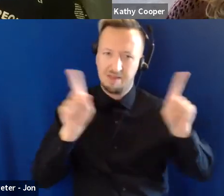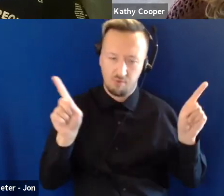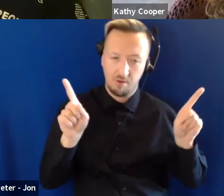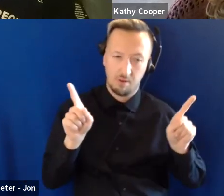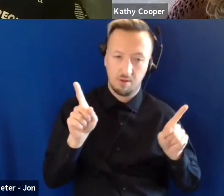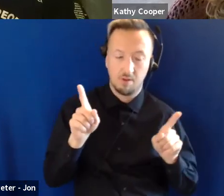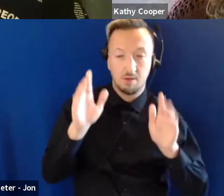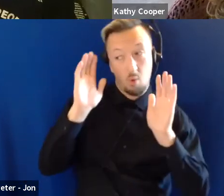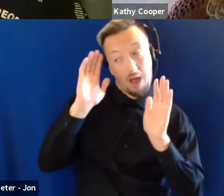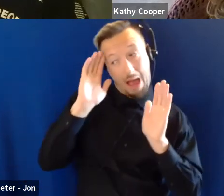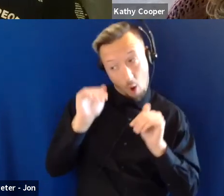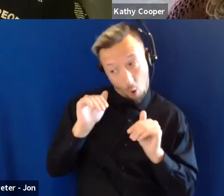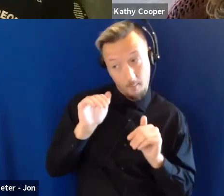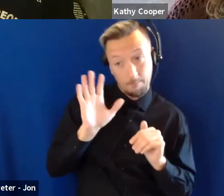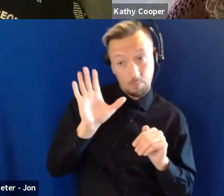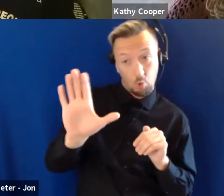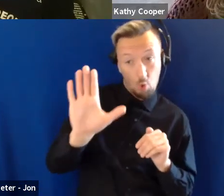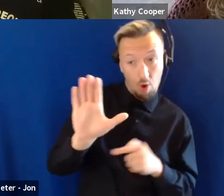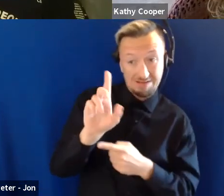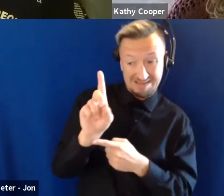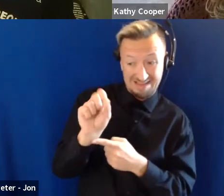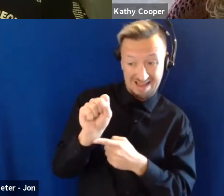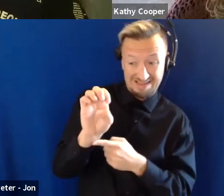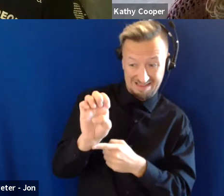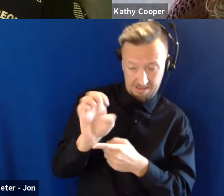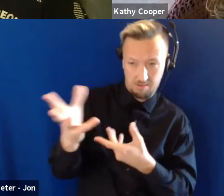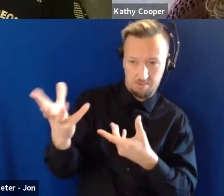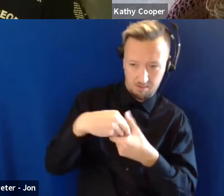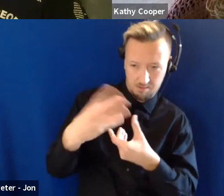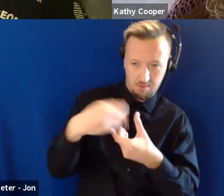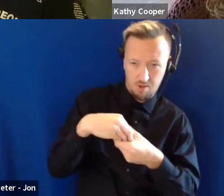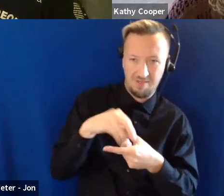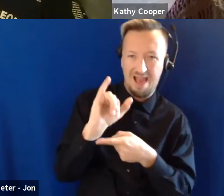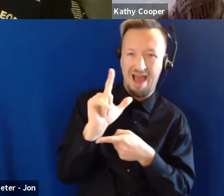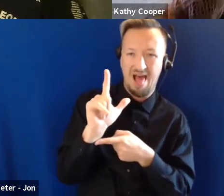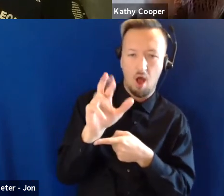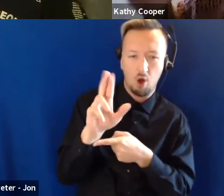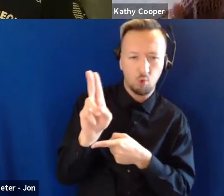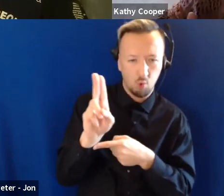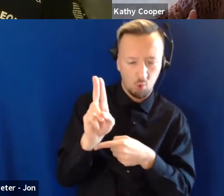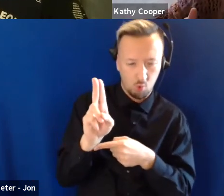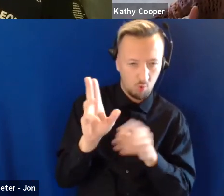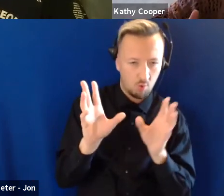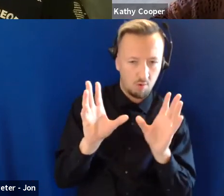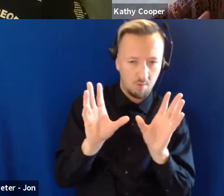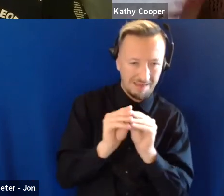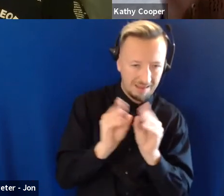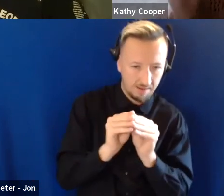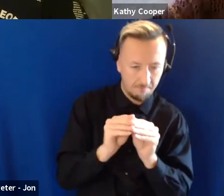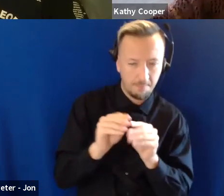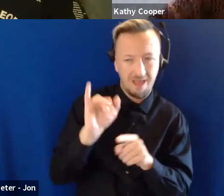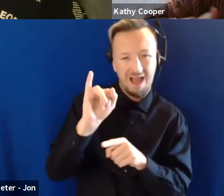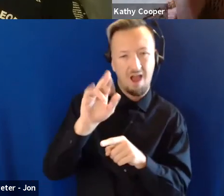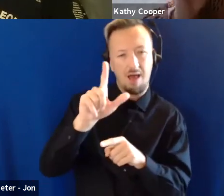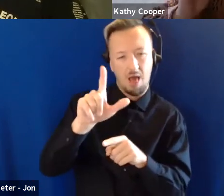hopefully your DSE joins in on some of those ILRU calls. ILRU has these calls that they do